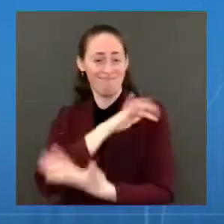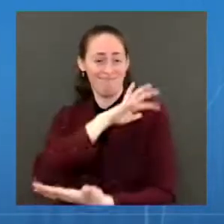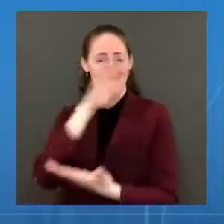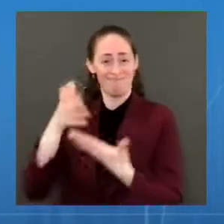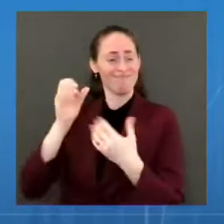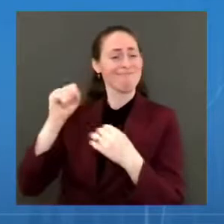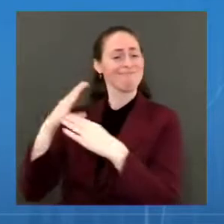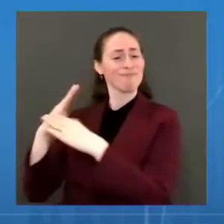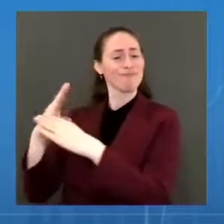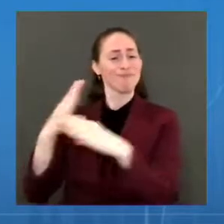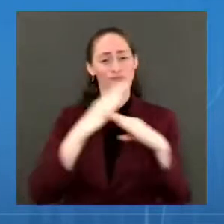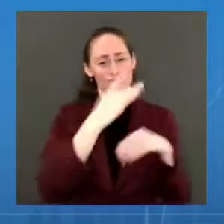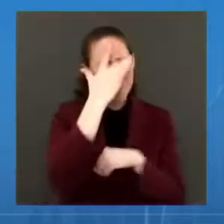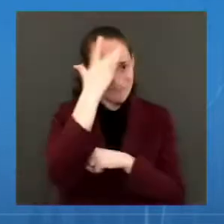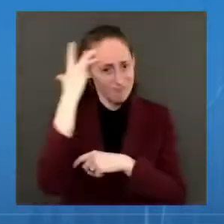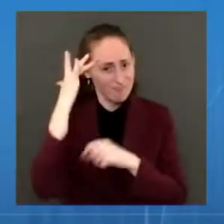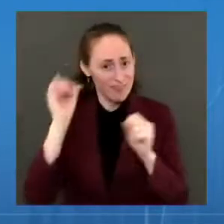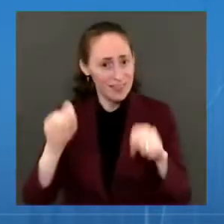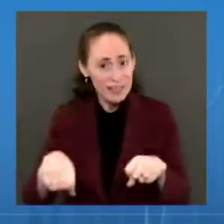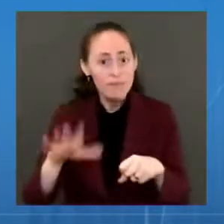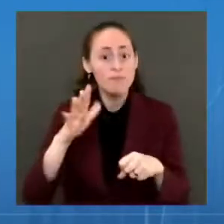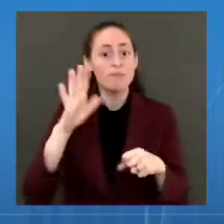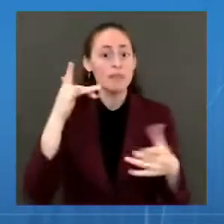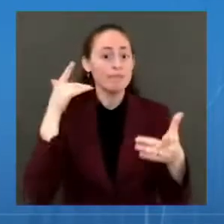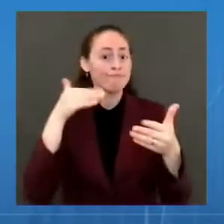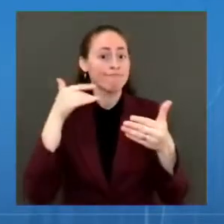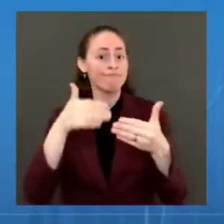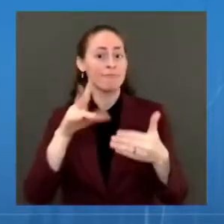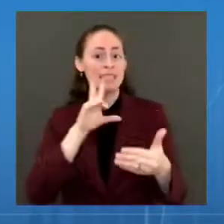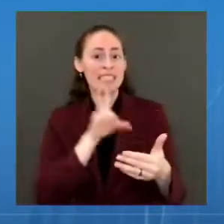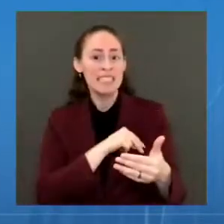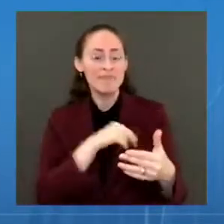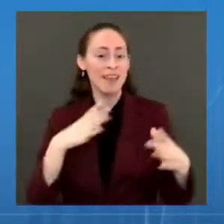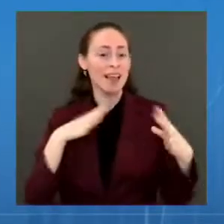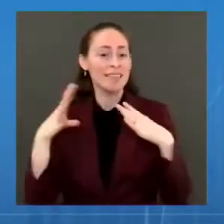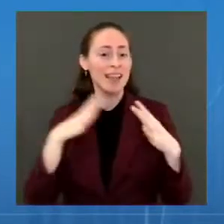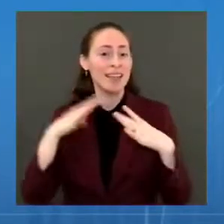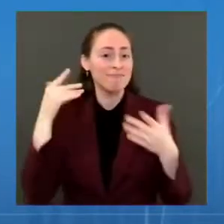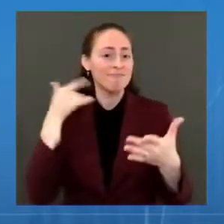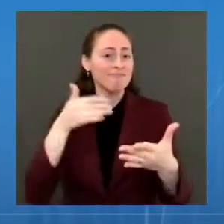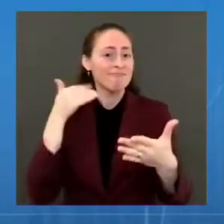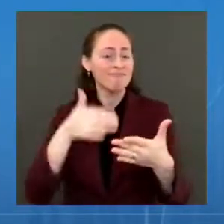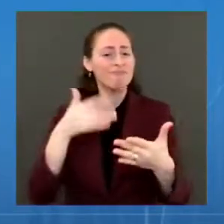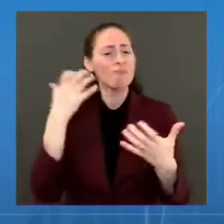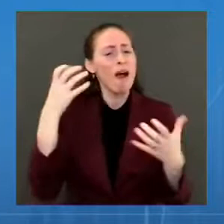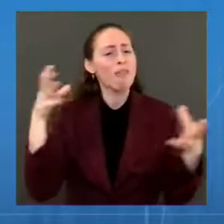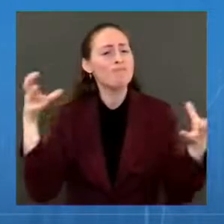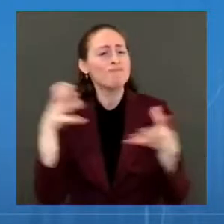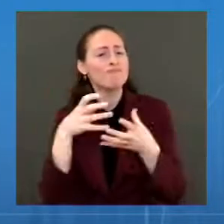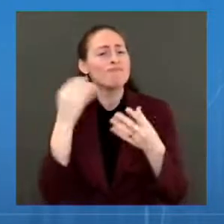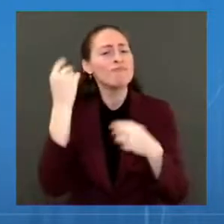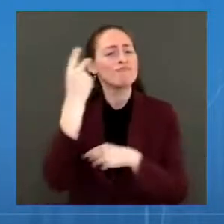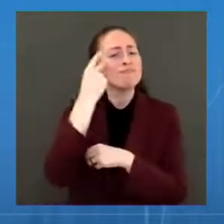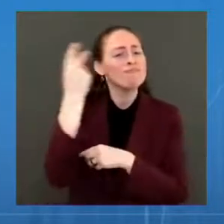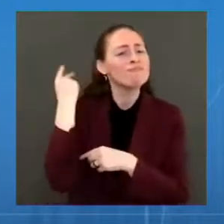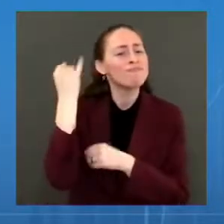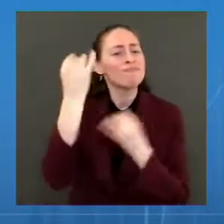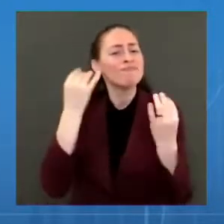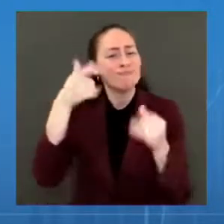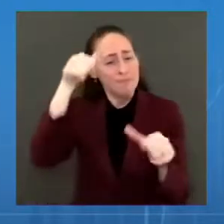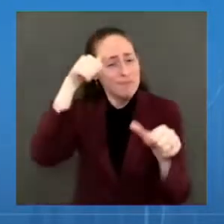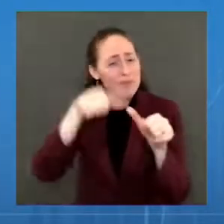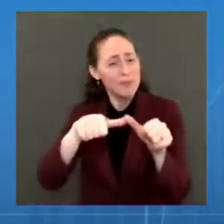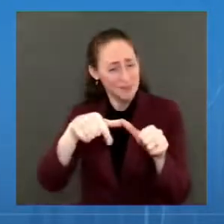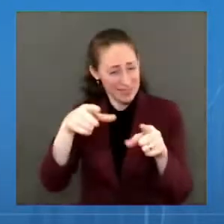the Thanksgiving holiday, I want to take a moment to reflect on where we were a year ago. I can remember waiting in